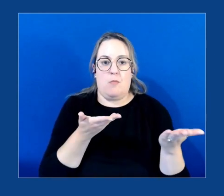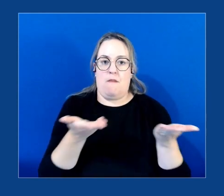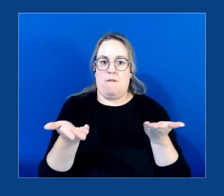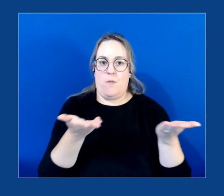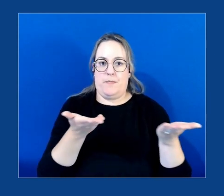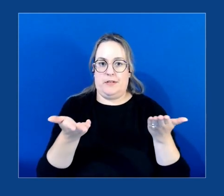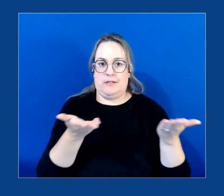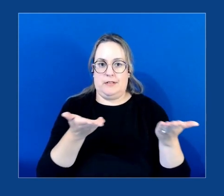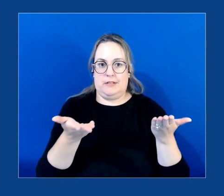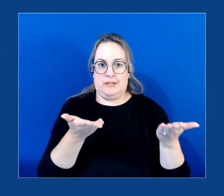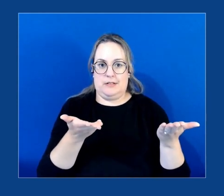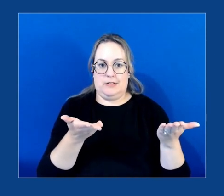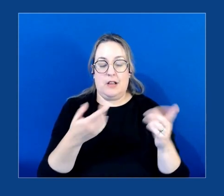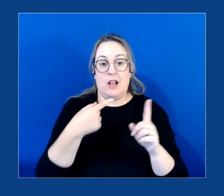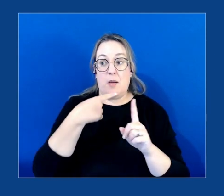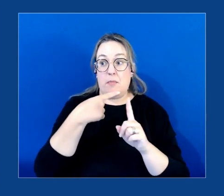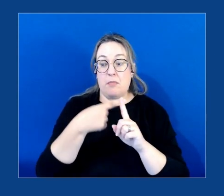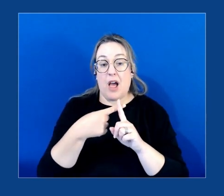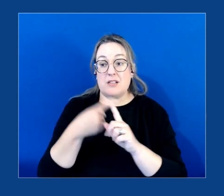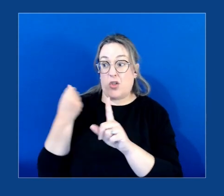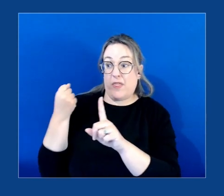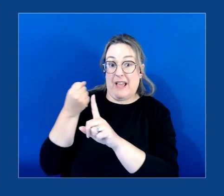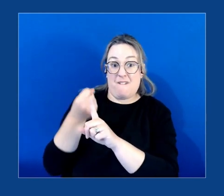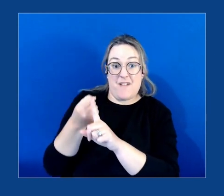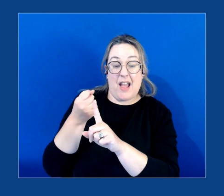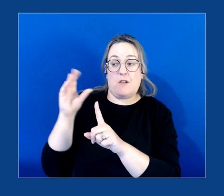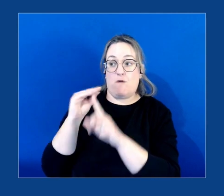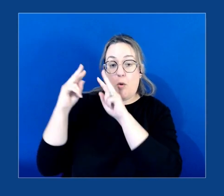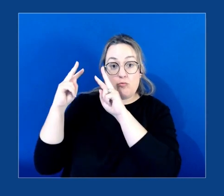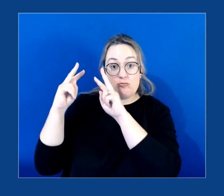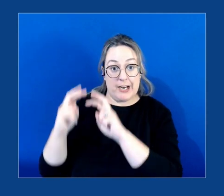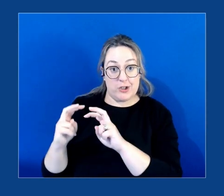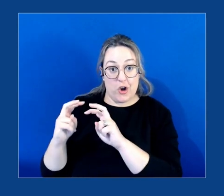be affected by the research, either directly or by historical association.